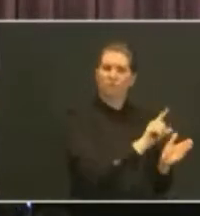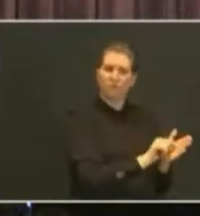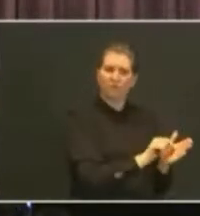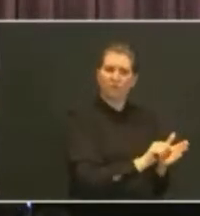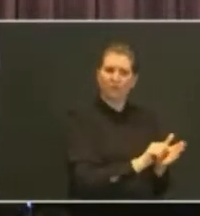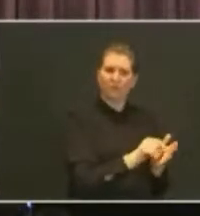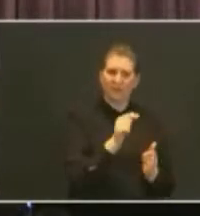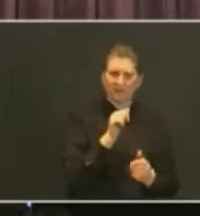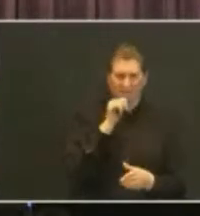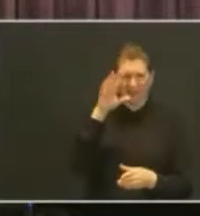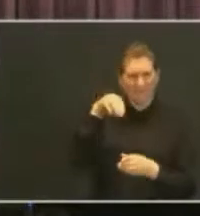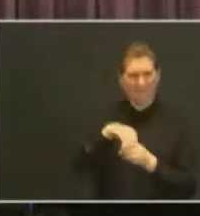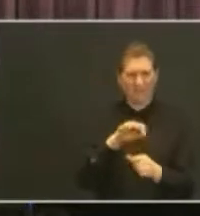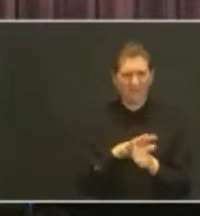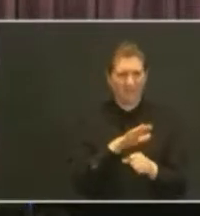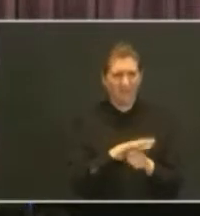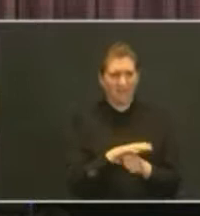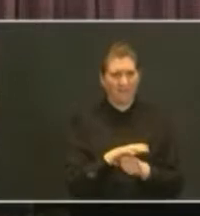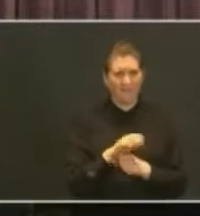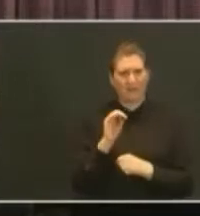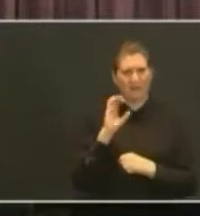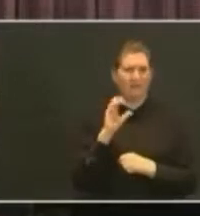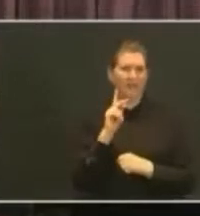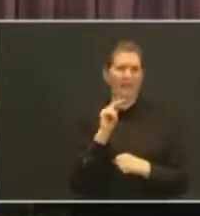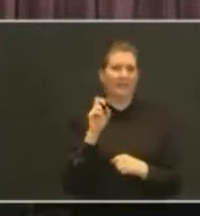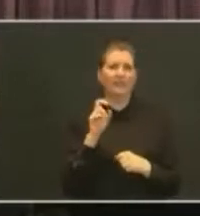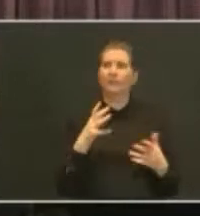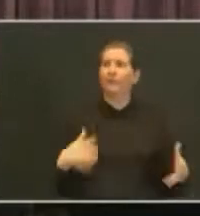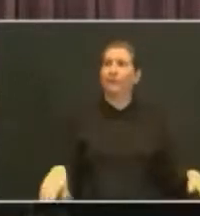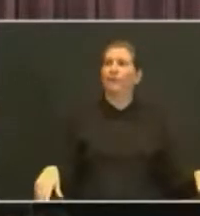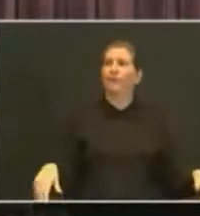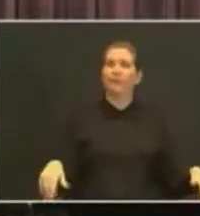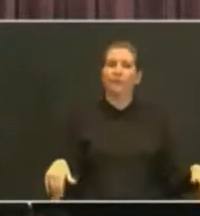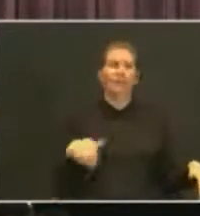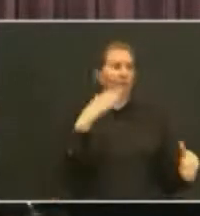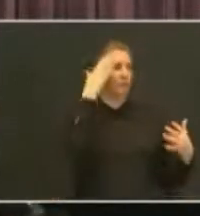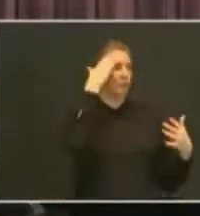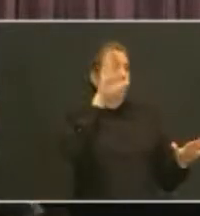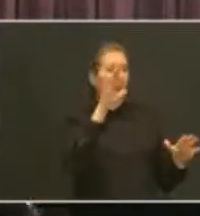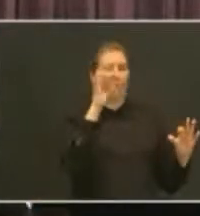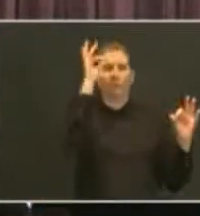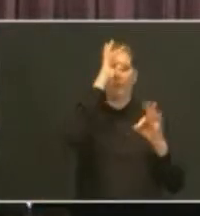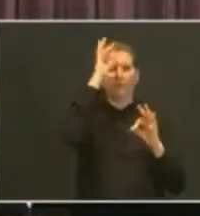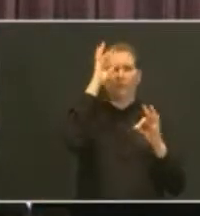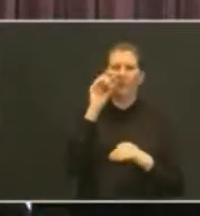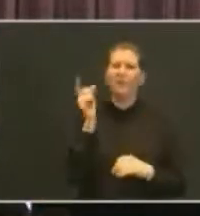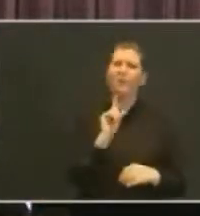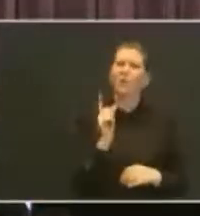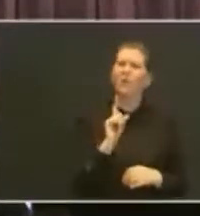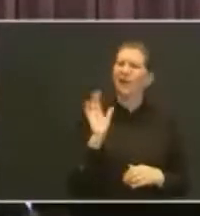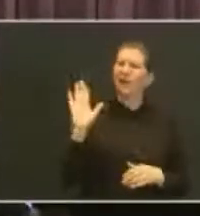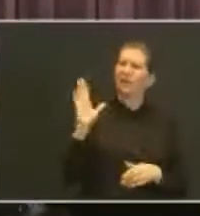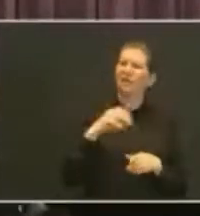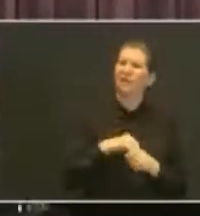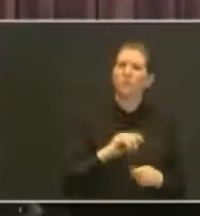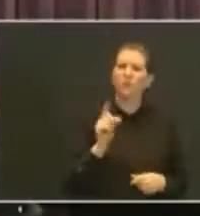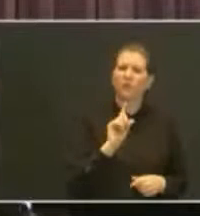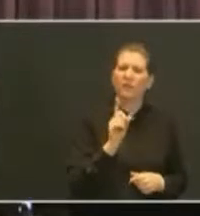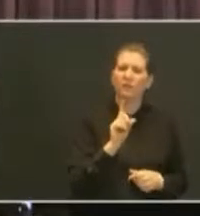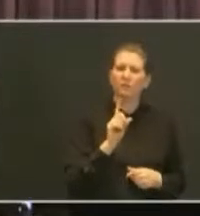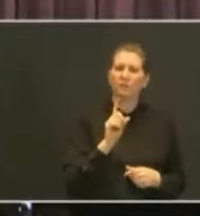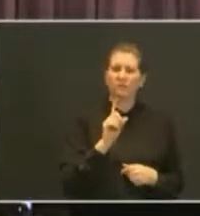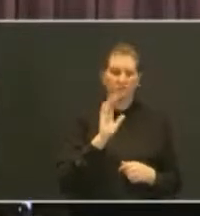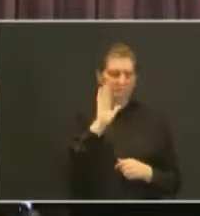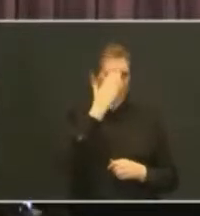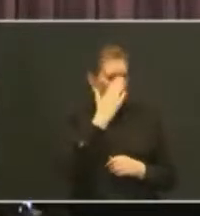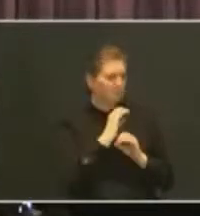his inability to be involved in ongoing decisions doesn't speak to an involvement. I don't know if there's ever been a real involvement. Is it time